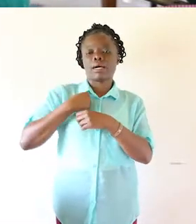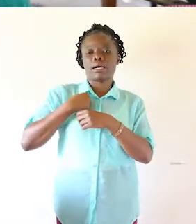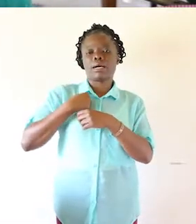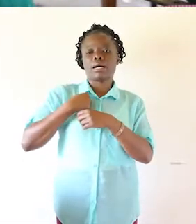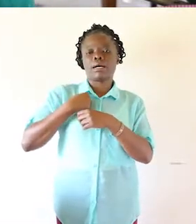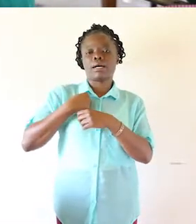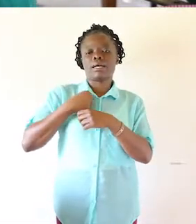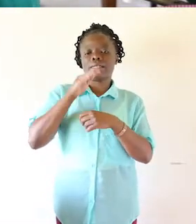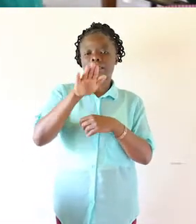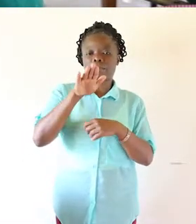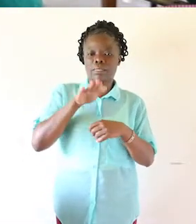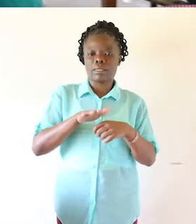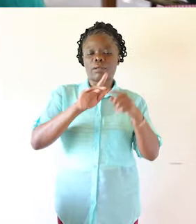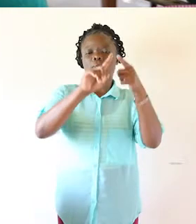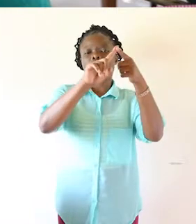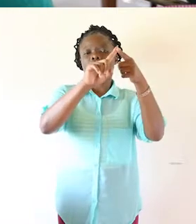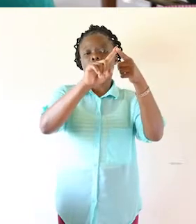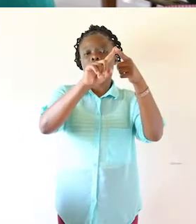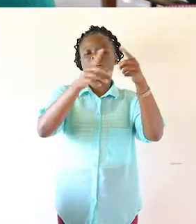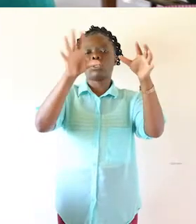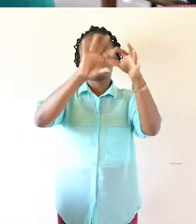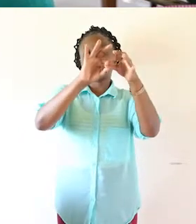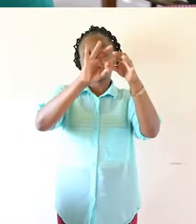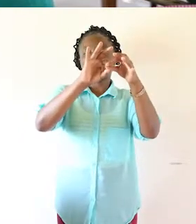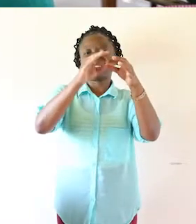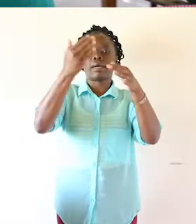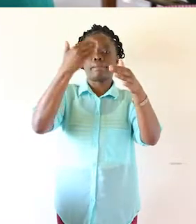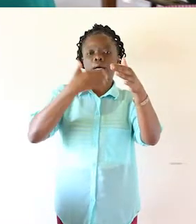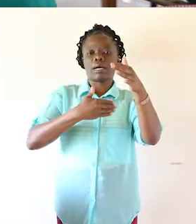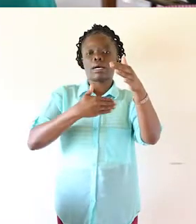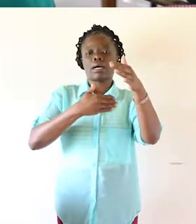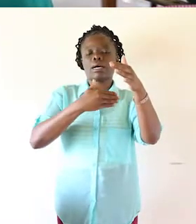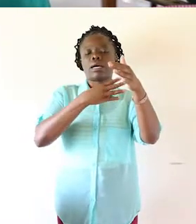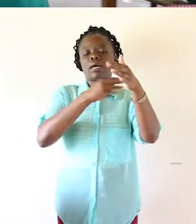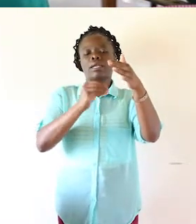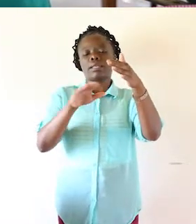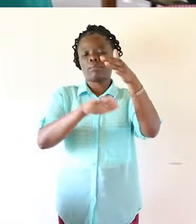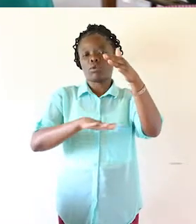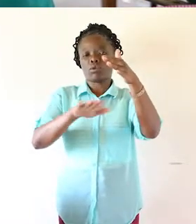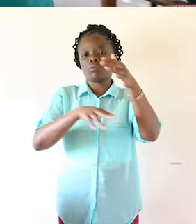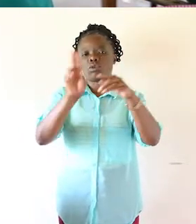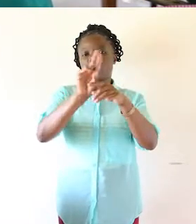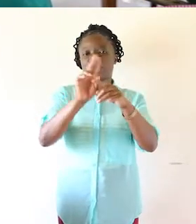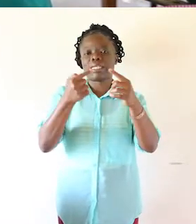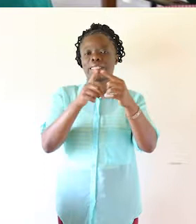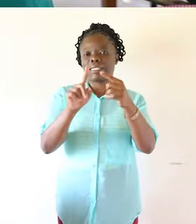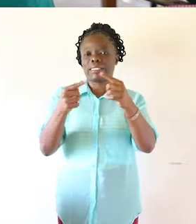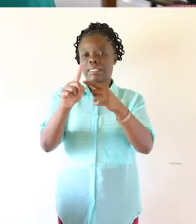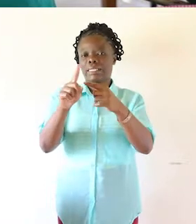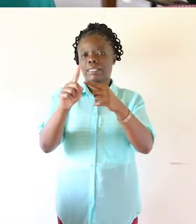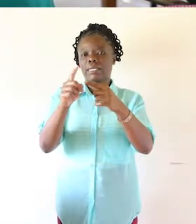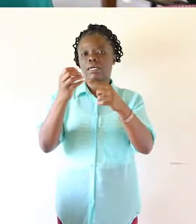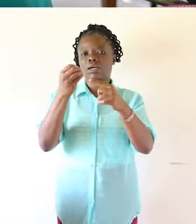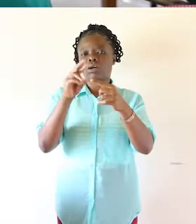by step. 1. Join the back piece with the bottom piece using the stitching